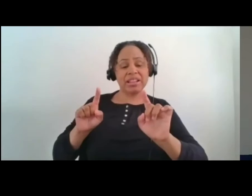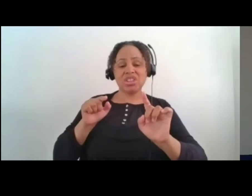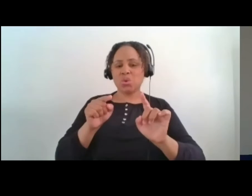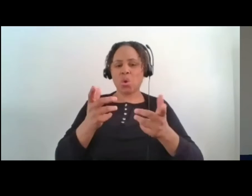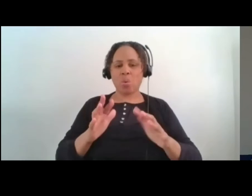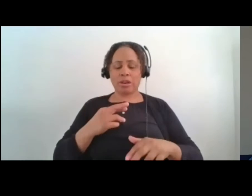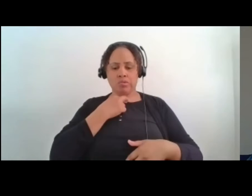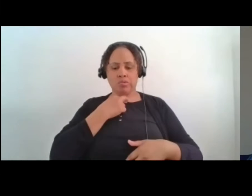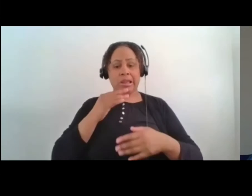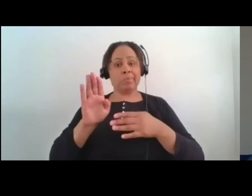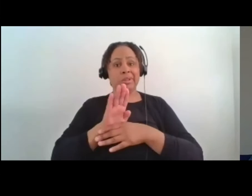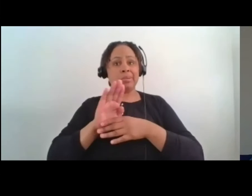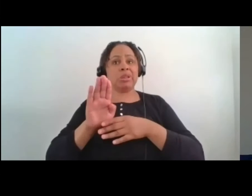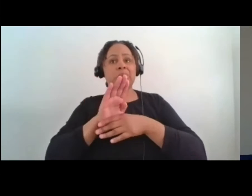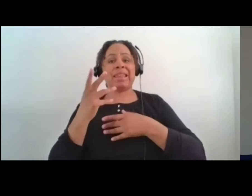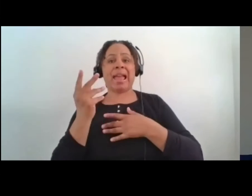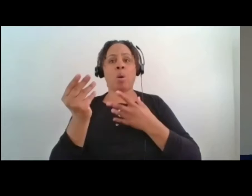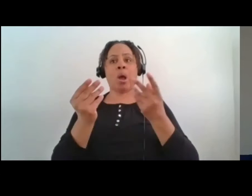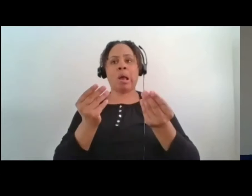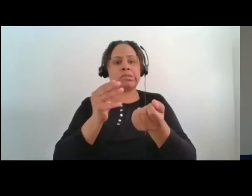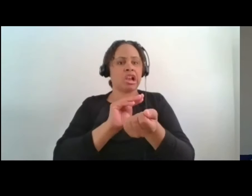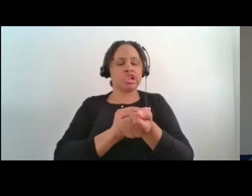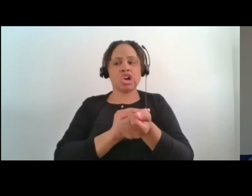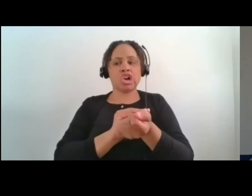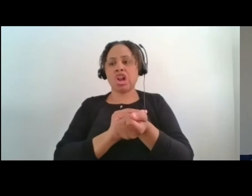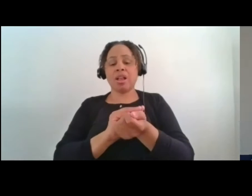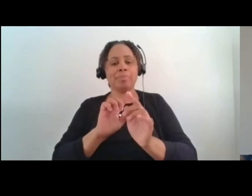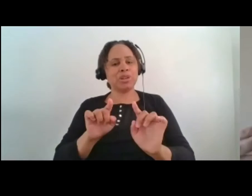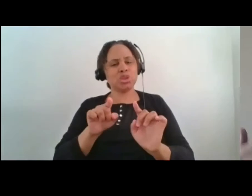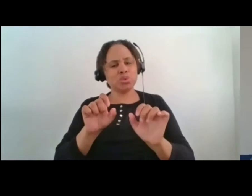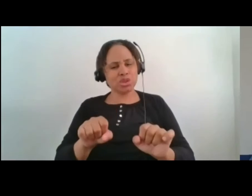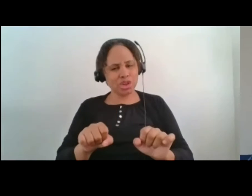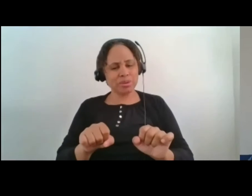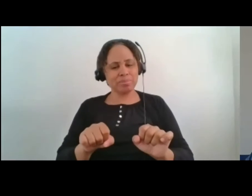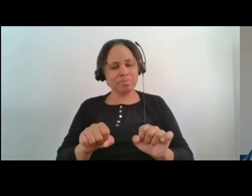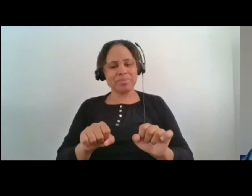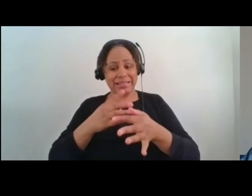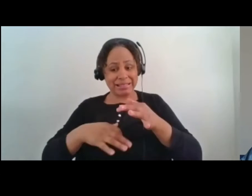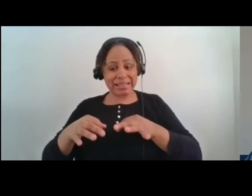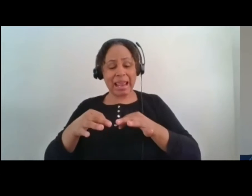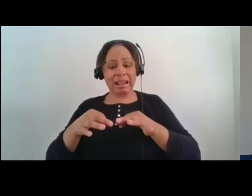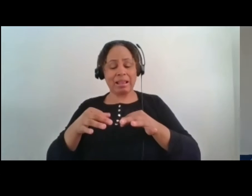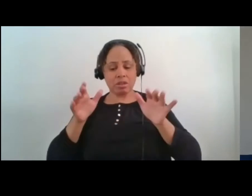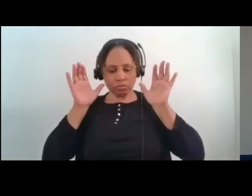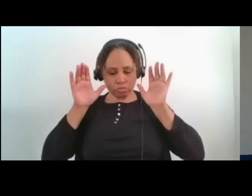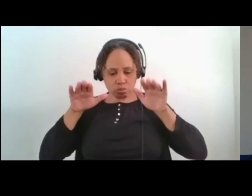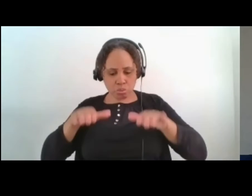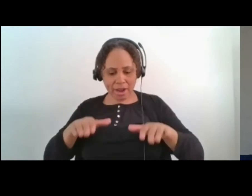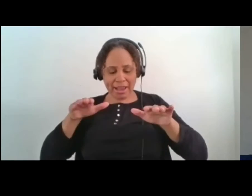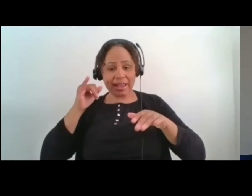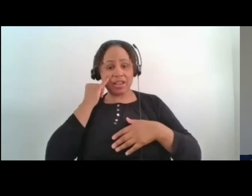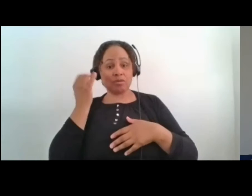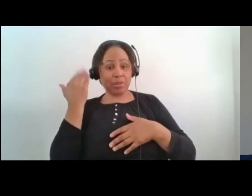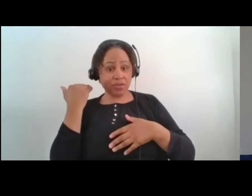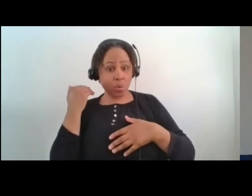going to the doctor and so on and so forth, where you could be spending that time in salah if you would have taken care of your body. And so taking care of your body is